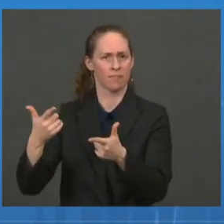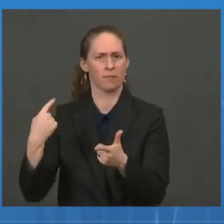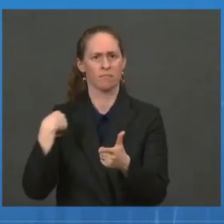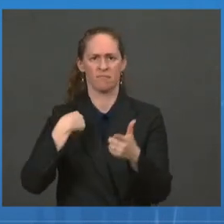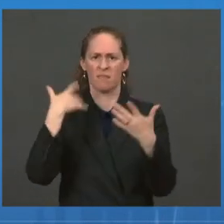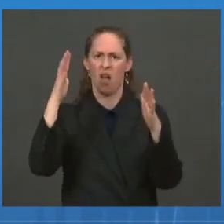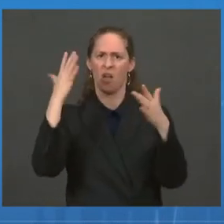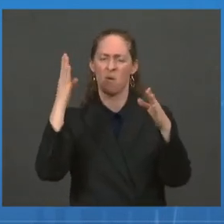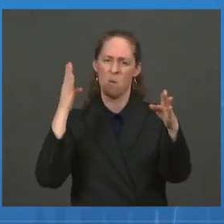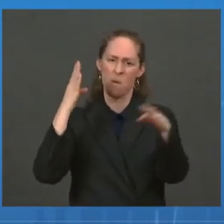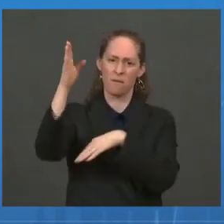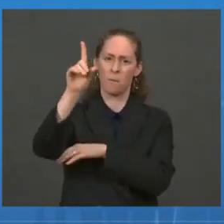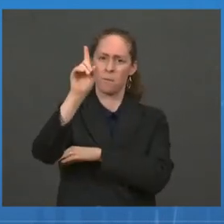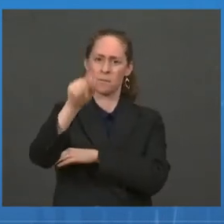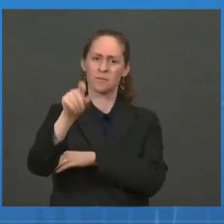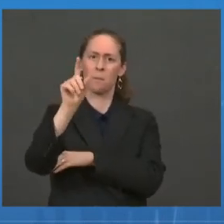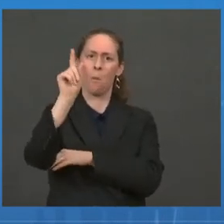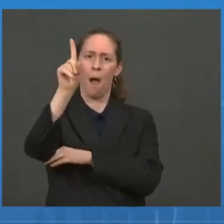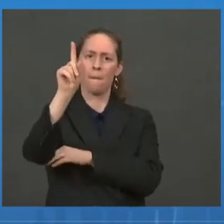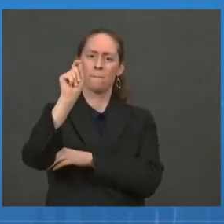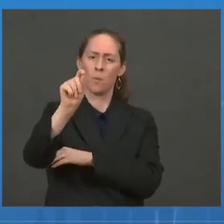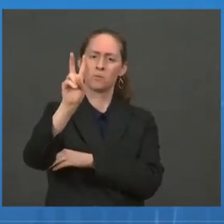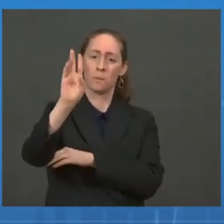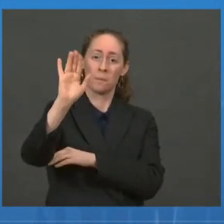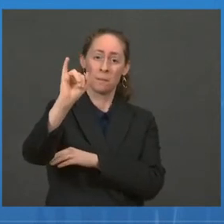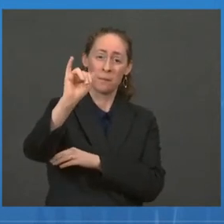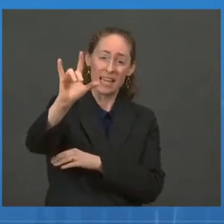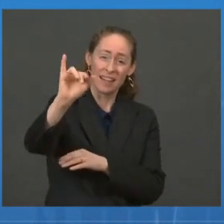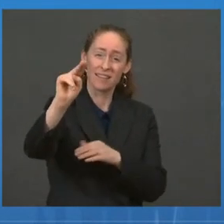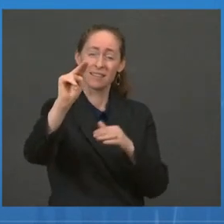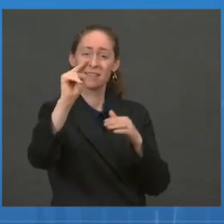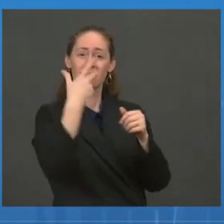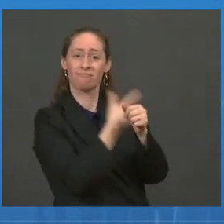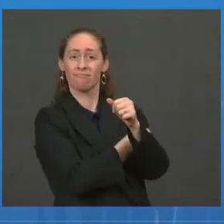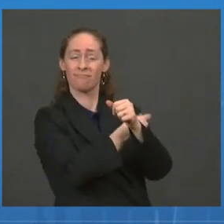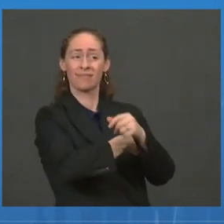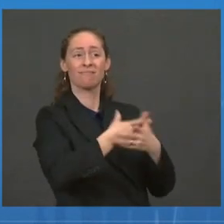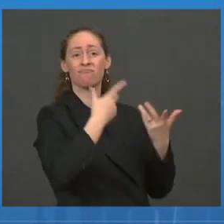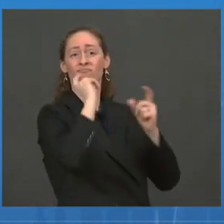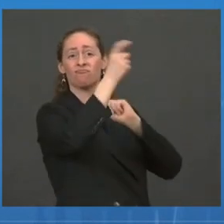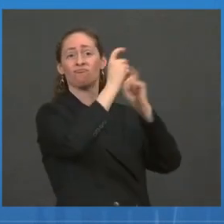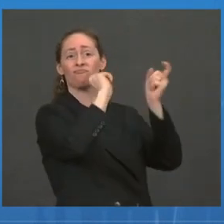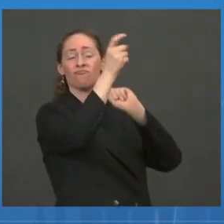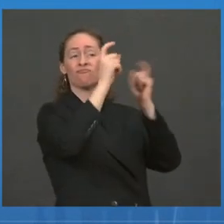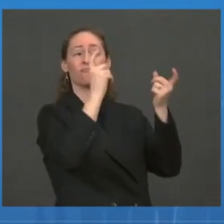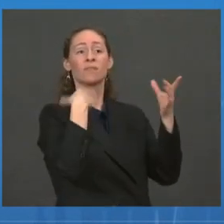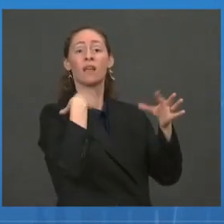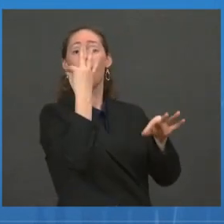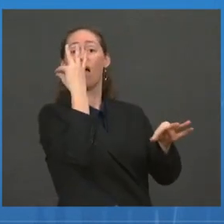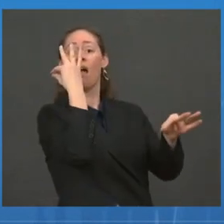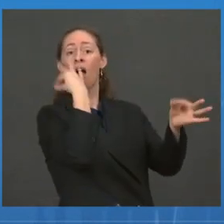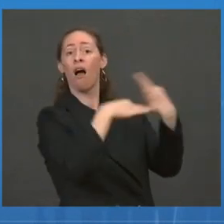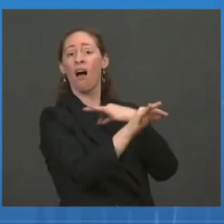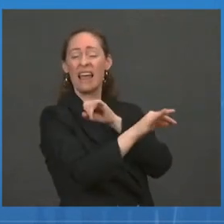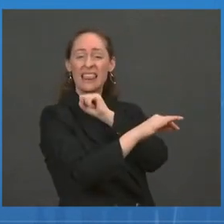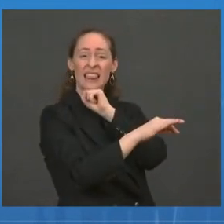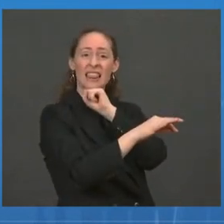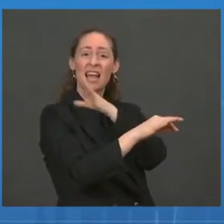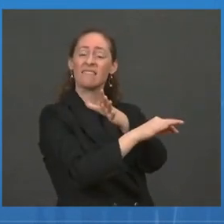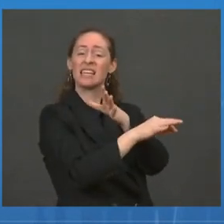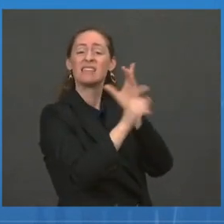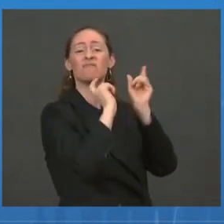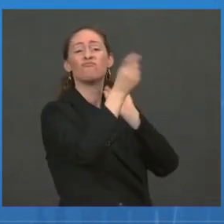world with no strings attached these are all donated and we'll continue to share more and more doses we're going to continue to help scale